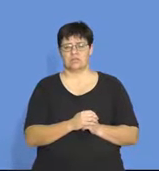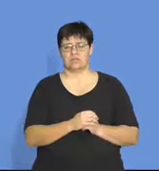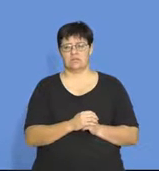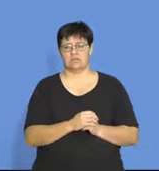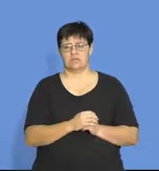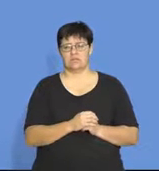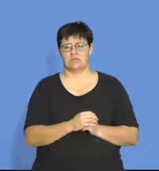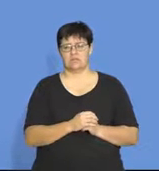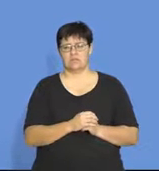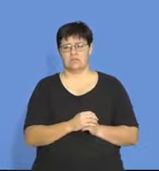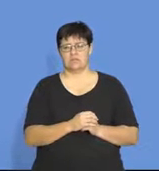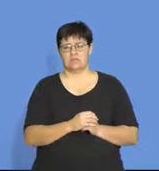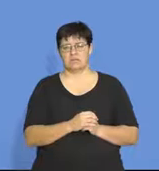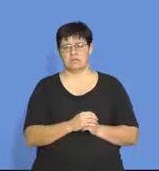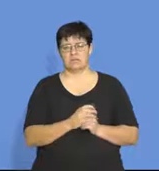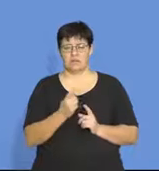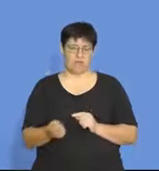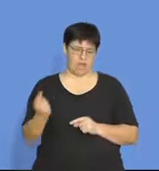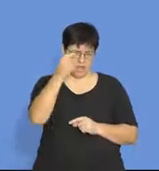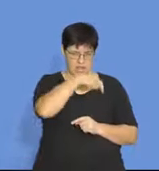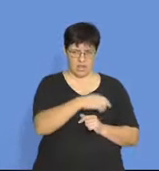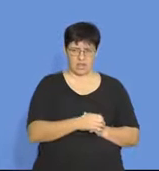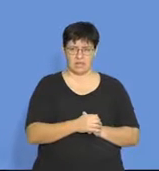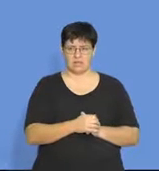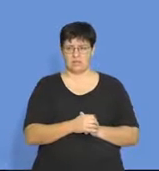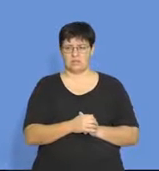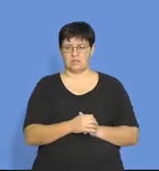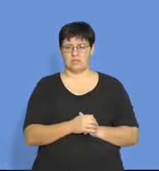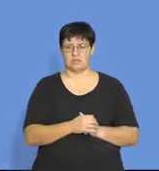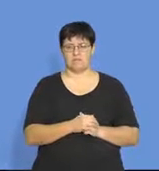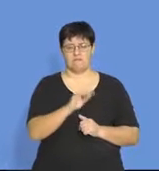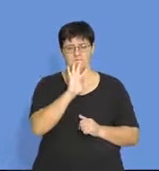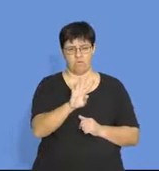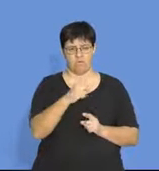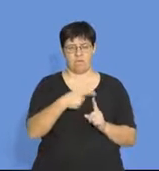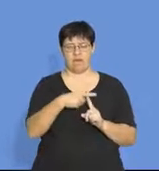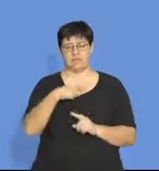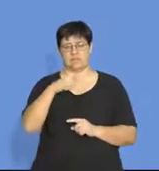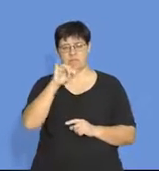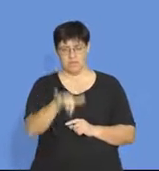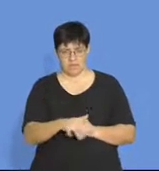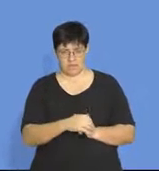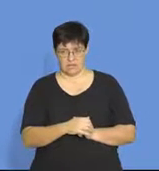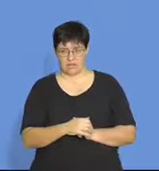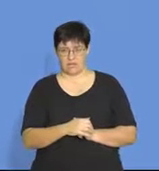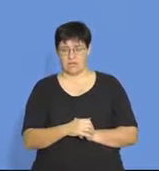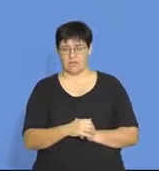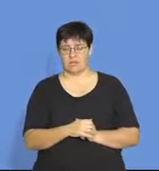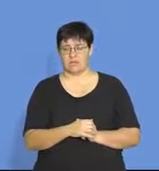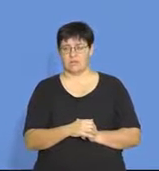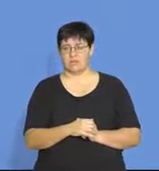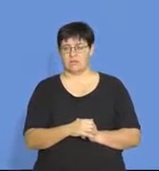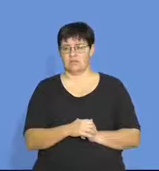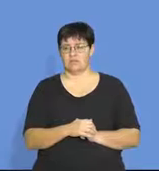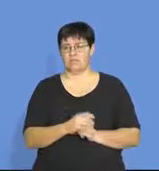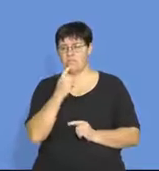the subject of the formula. So it means the y must go that side. So it becomes 4 plus y. Now maybe